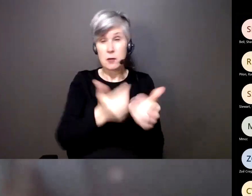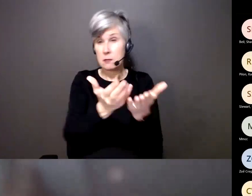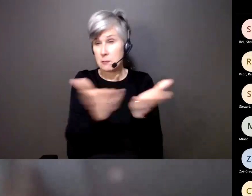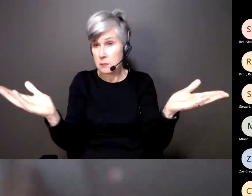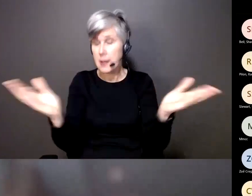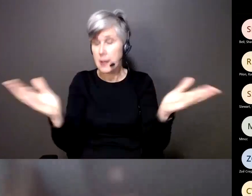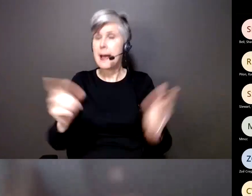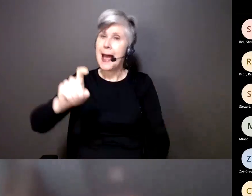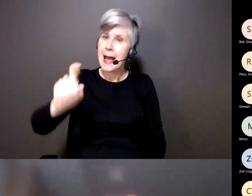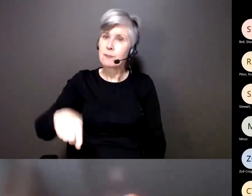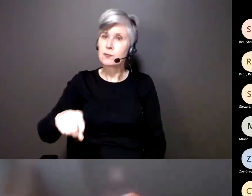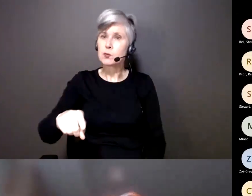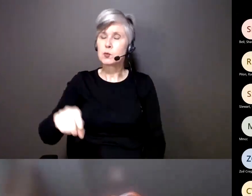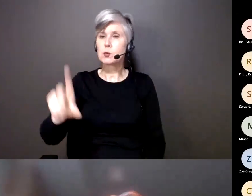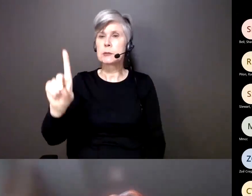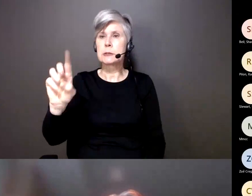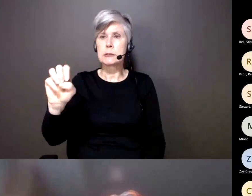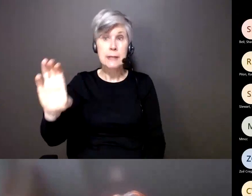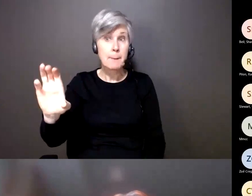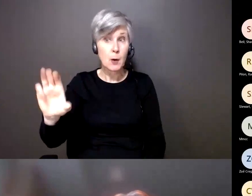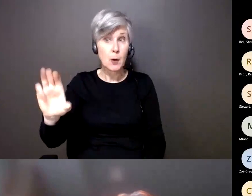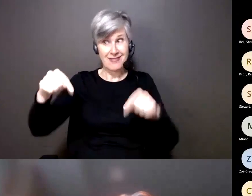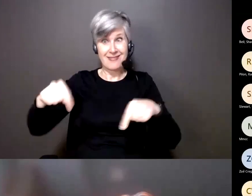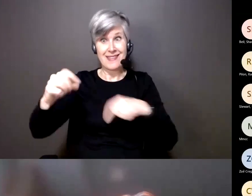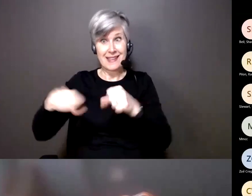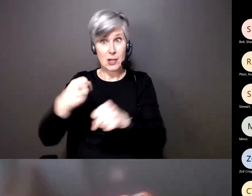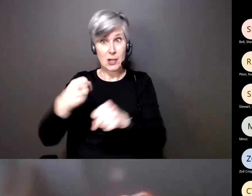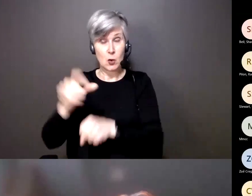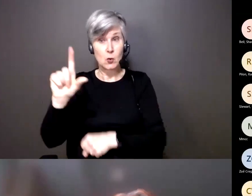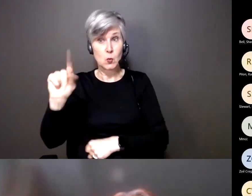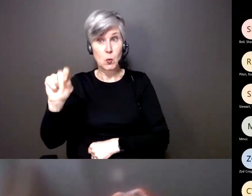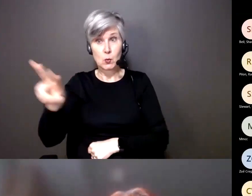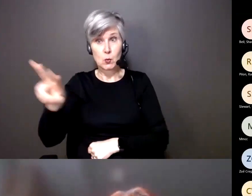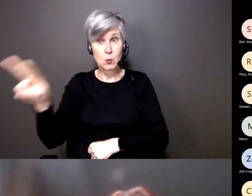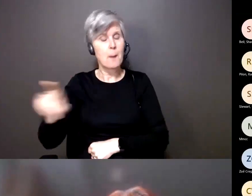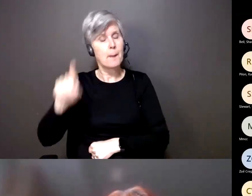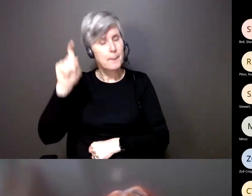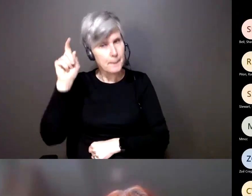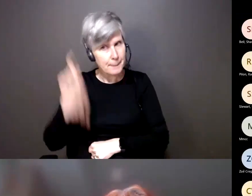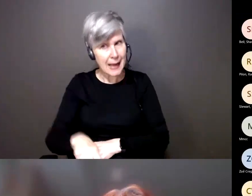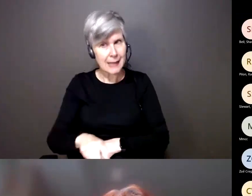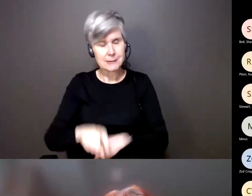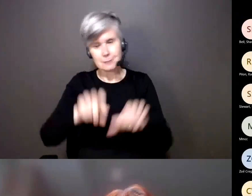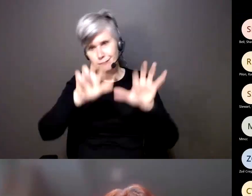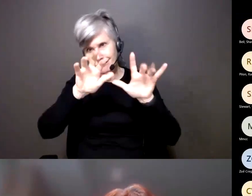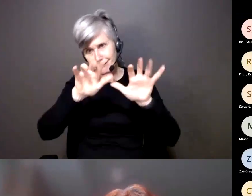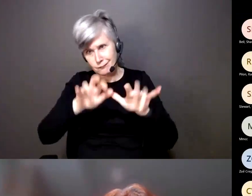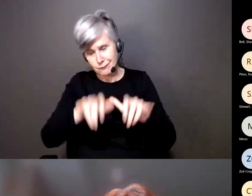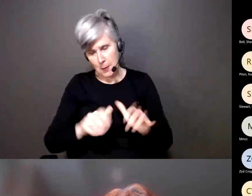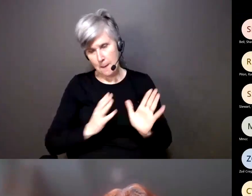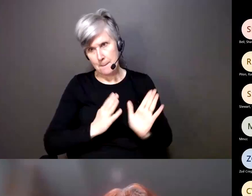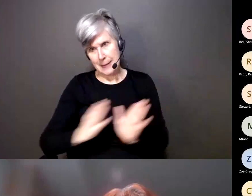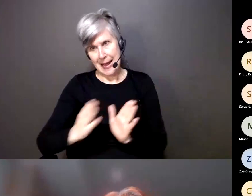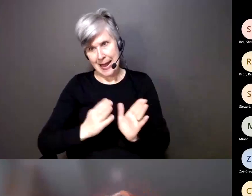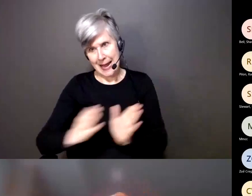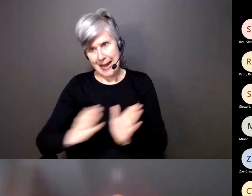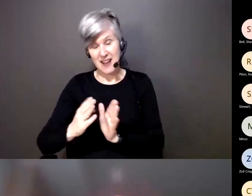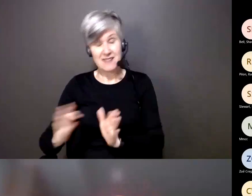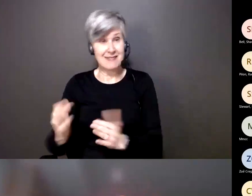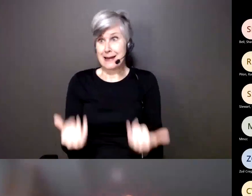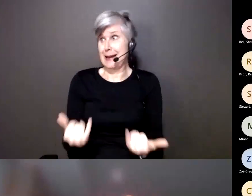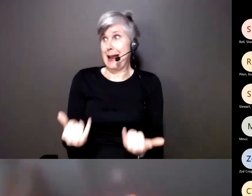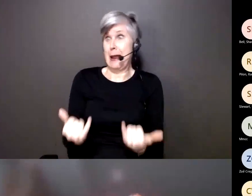by December 2022. Just a reminder that this is October 19th, so not much time left.